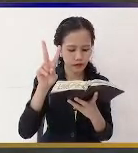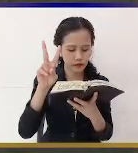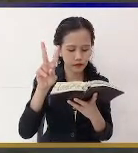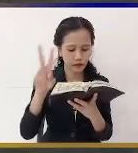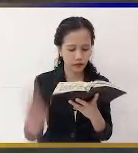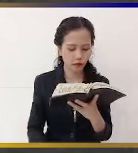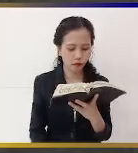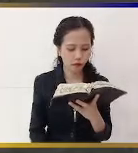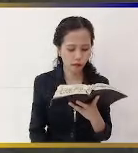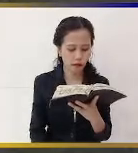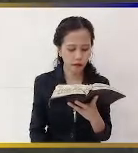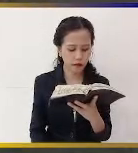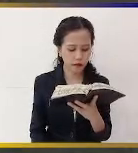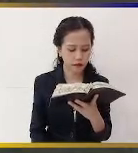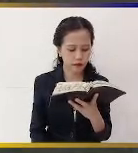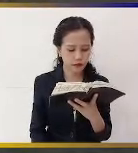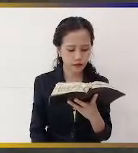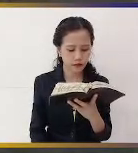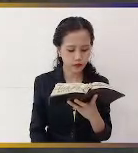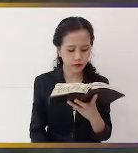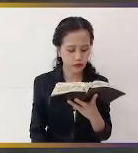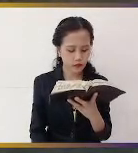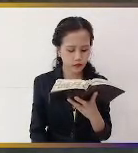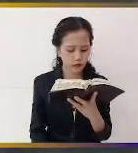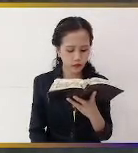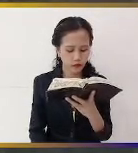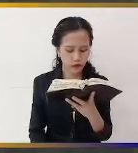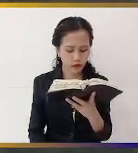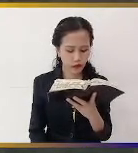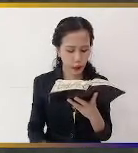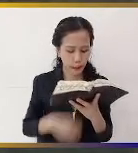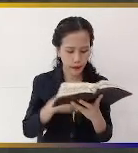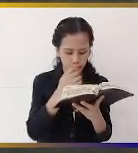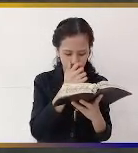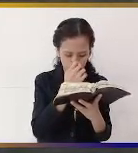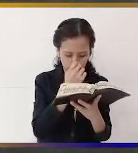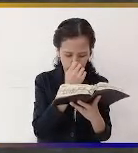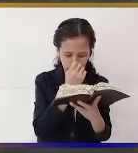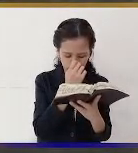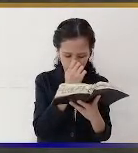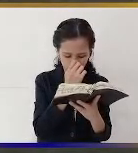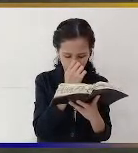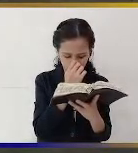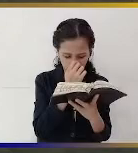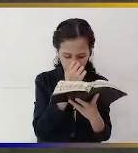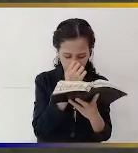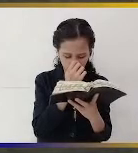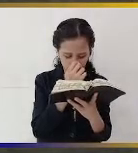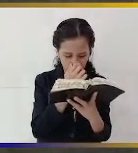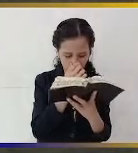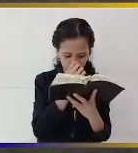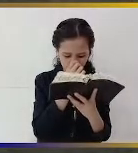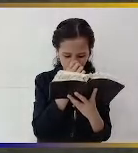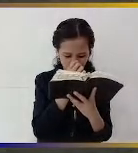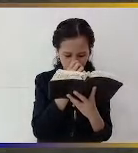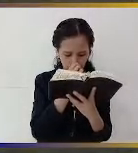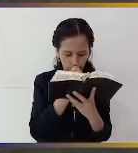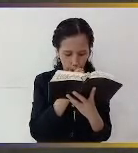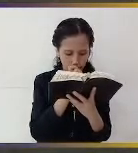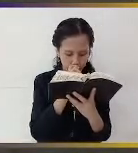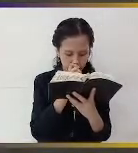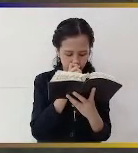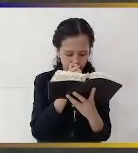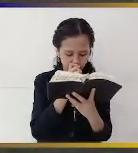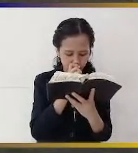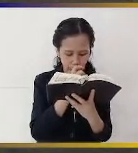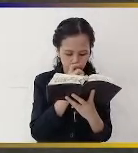I have given thee a wise and an understanding heart, so that there was none like